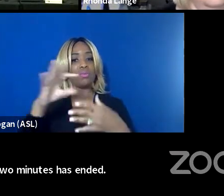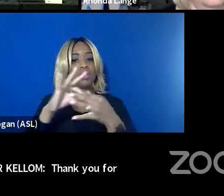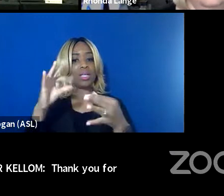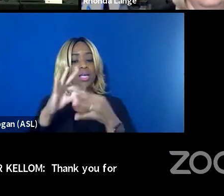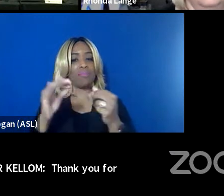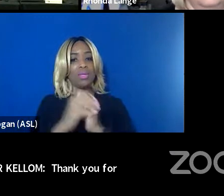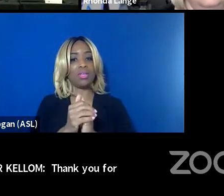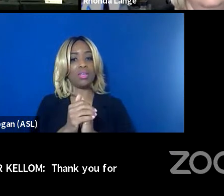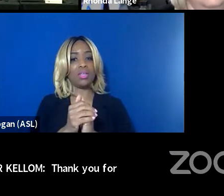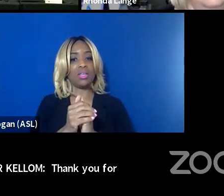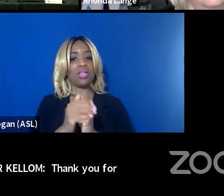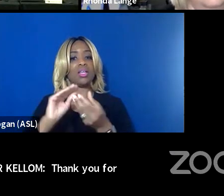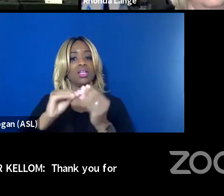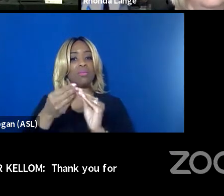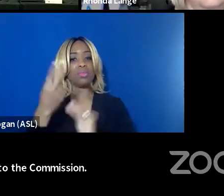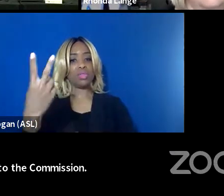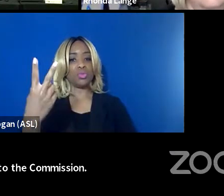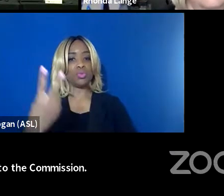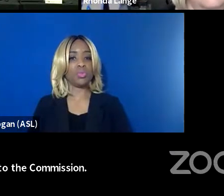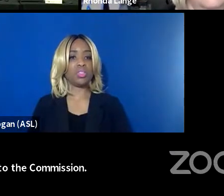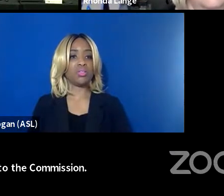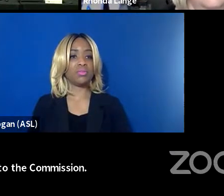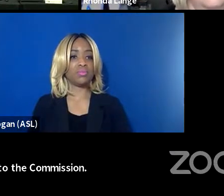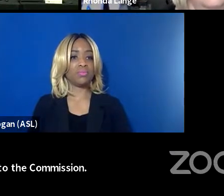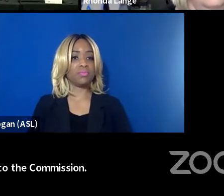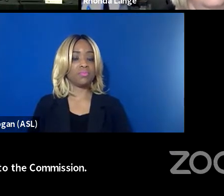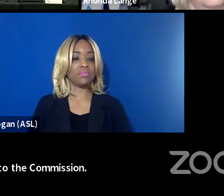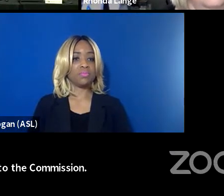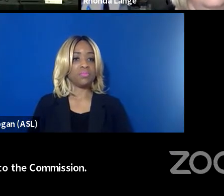commission, and we'll hear from two.